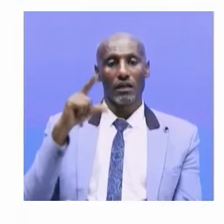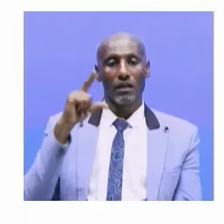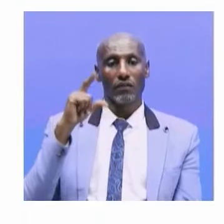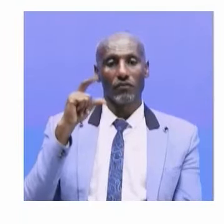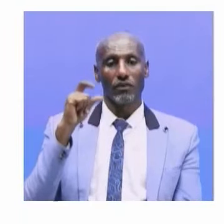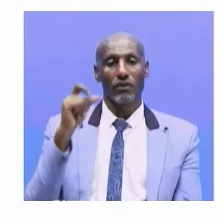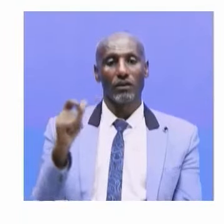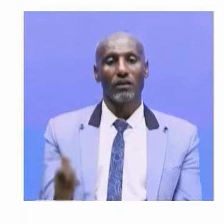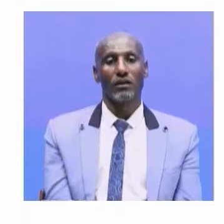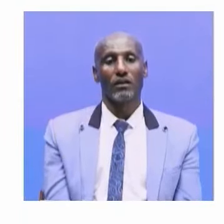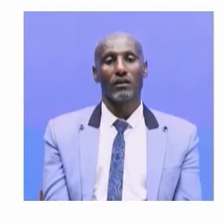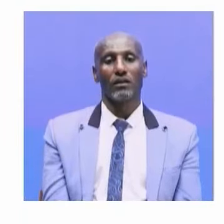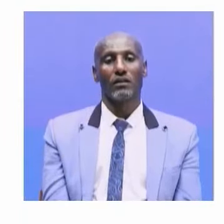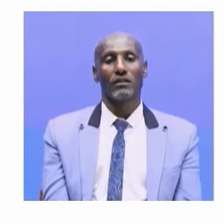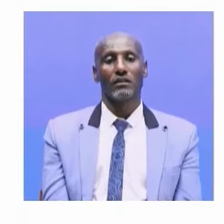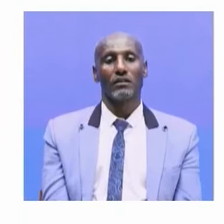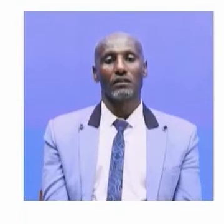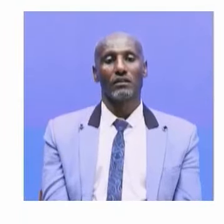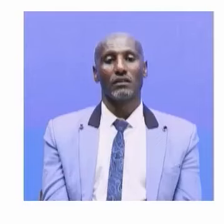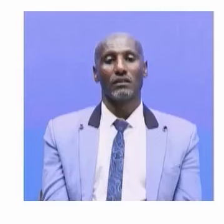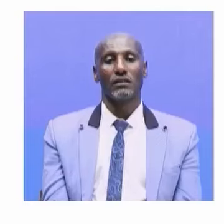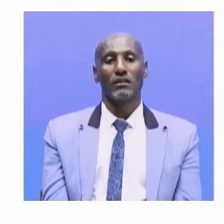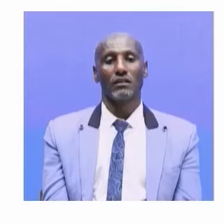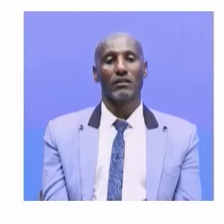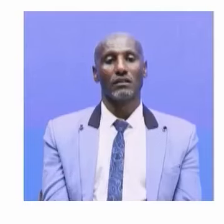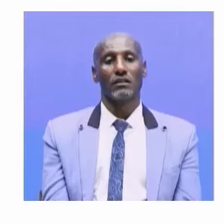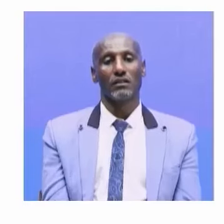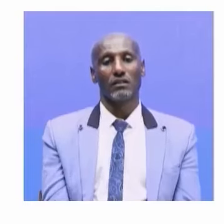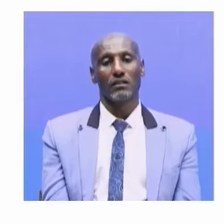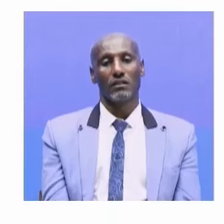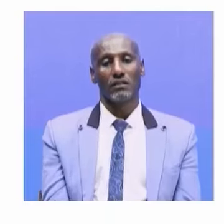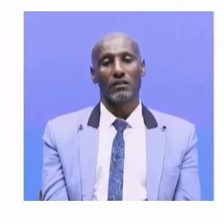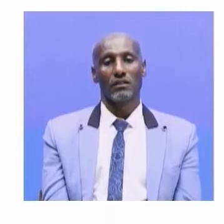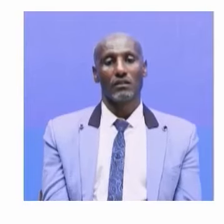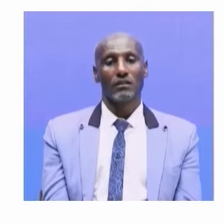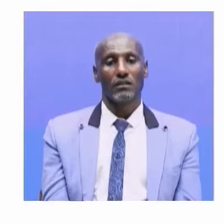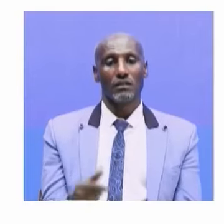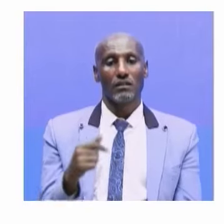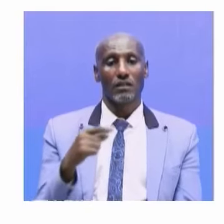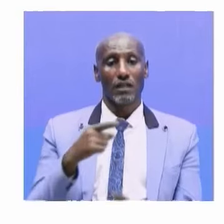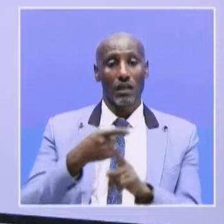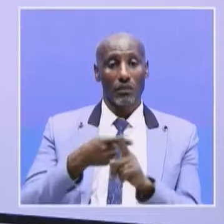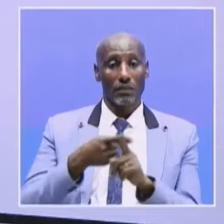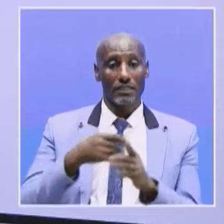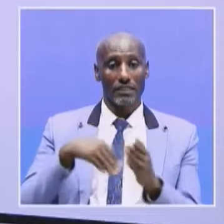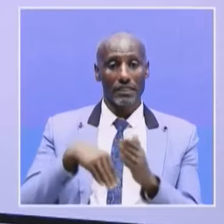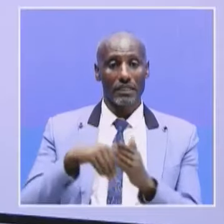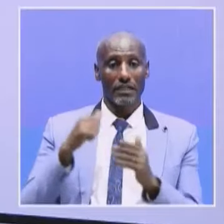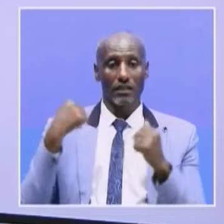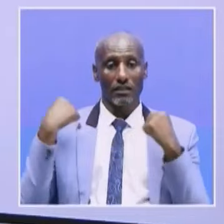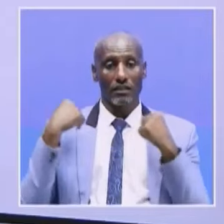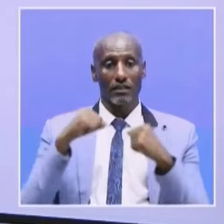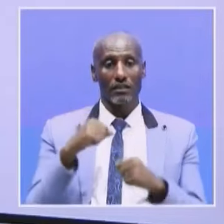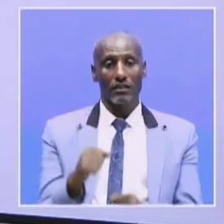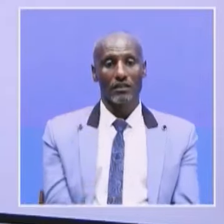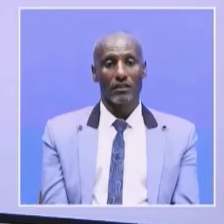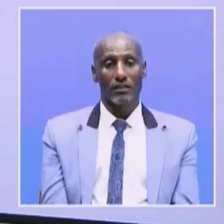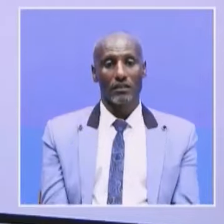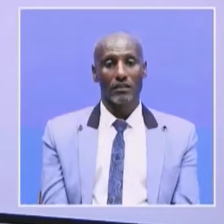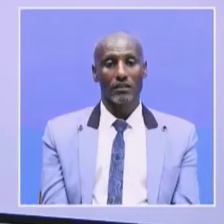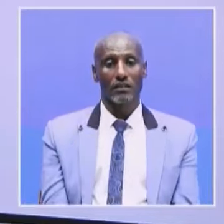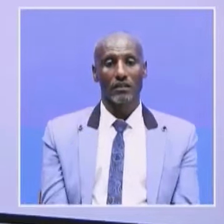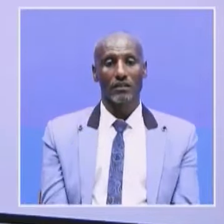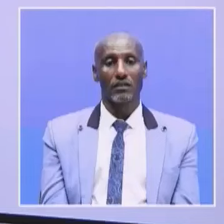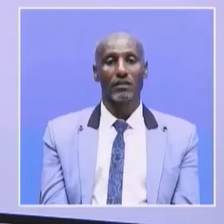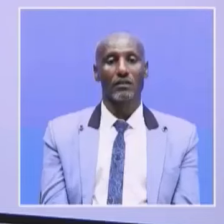pencils in her bag. She have a few pencil in her bag. So when we come to pencil